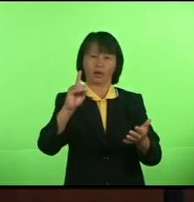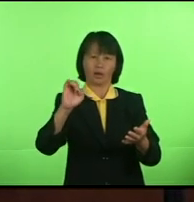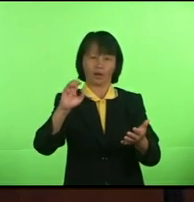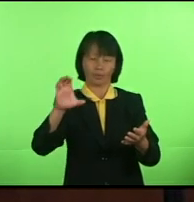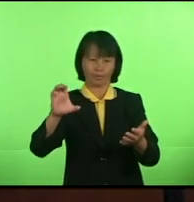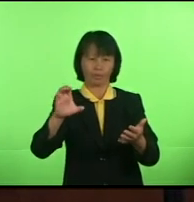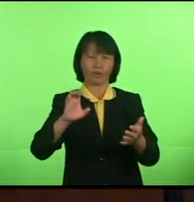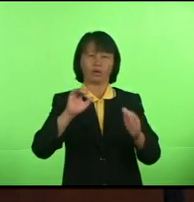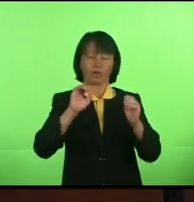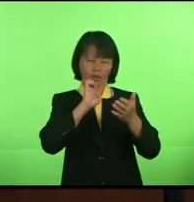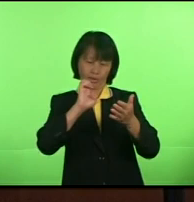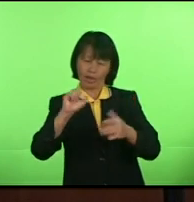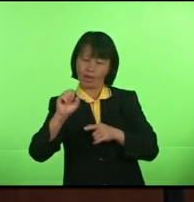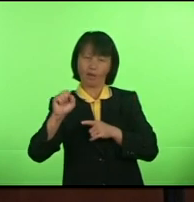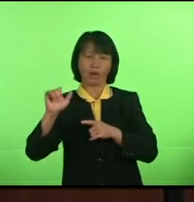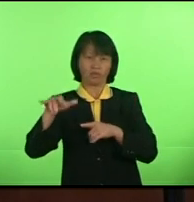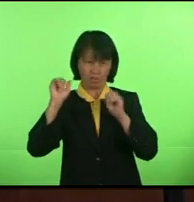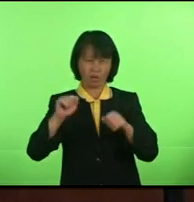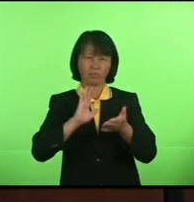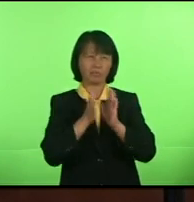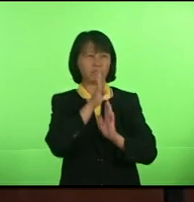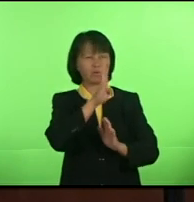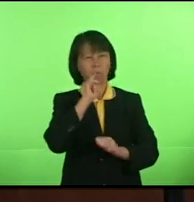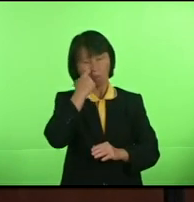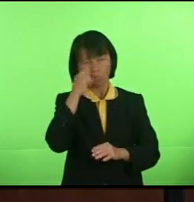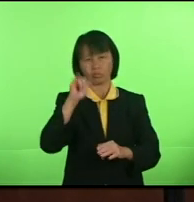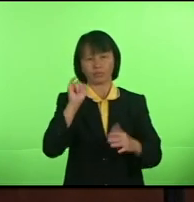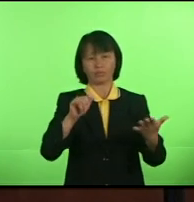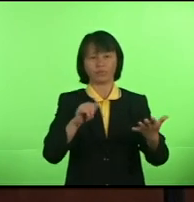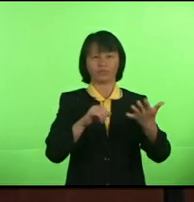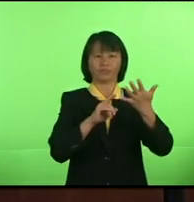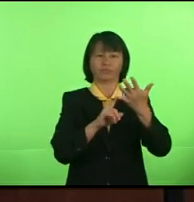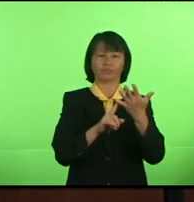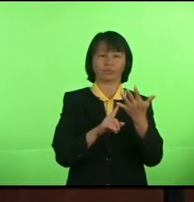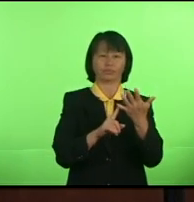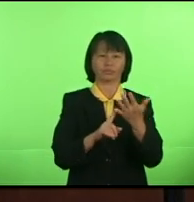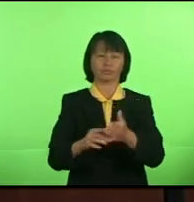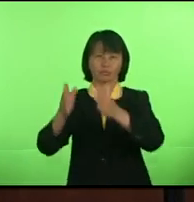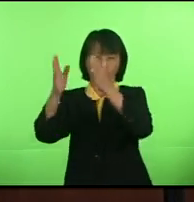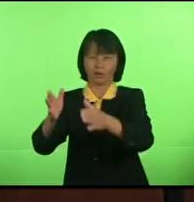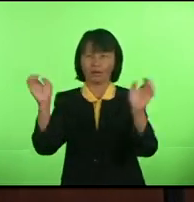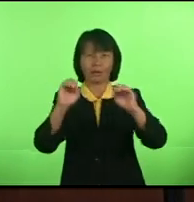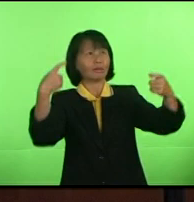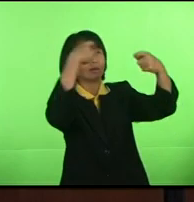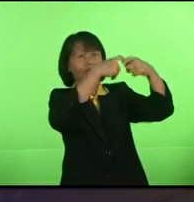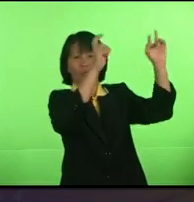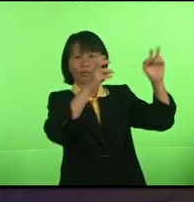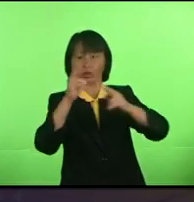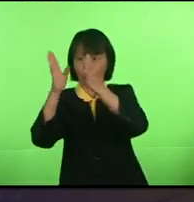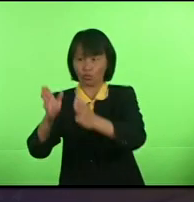into it. Yeah, remember a correct humor, not a different kind of humor where it doesn't relate at all to the